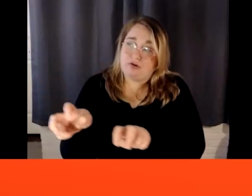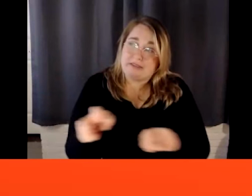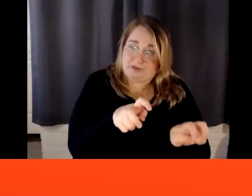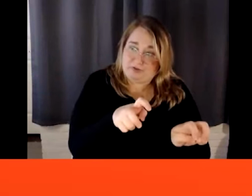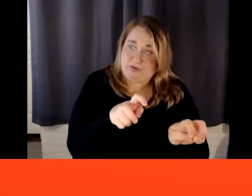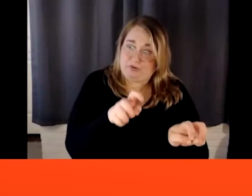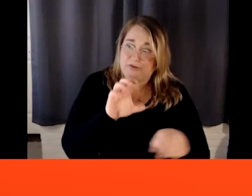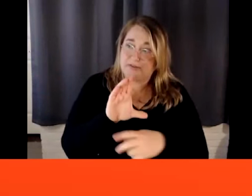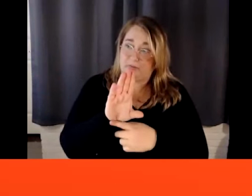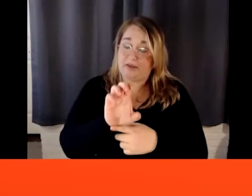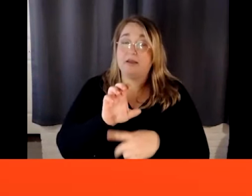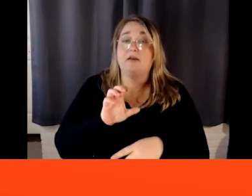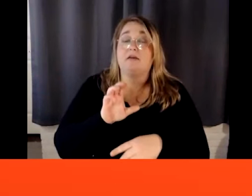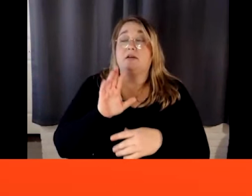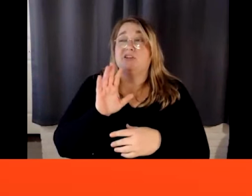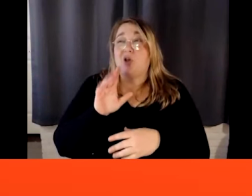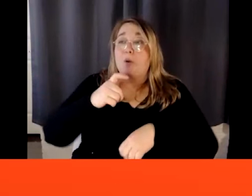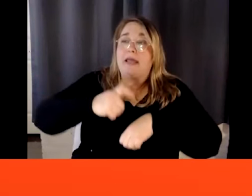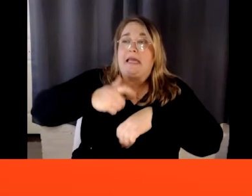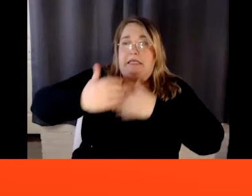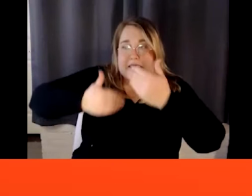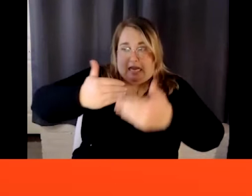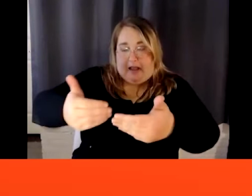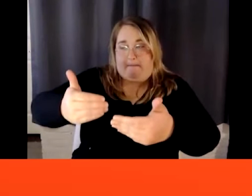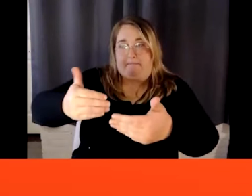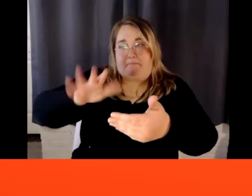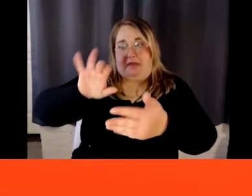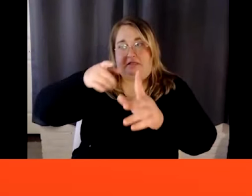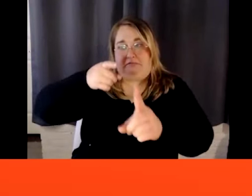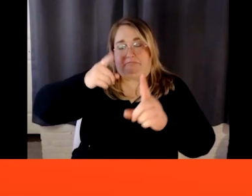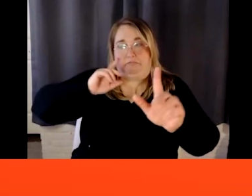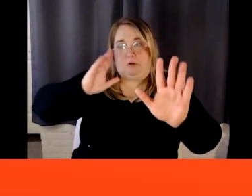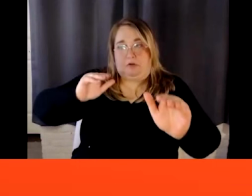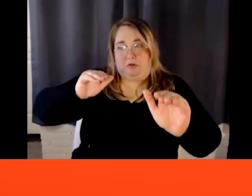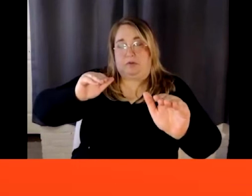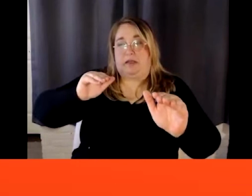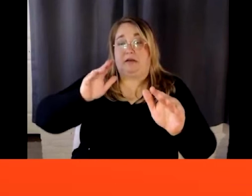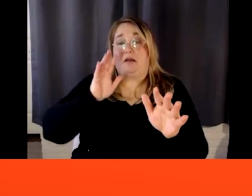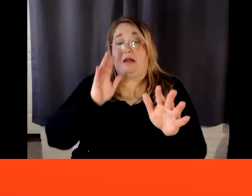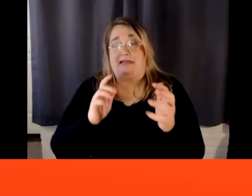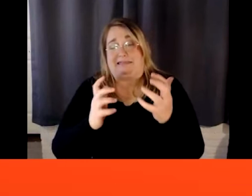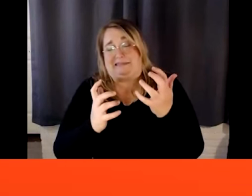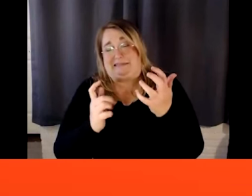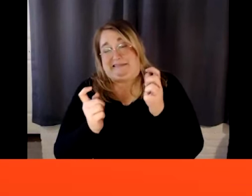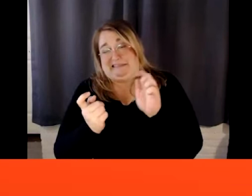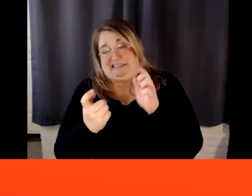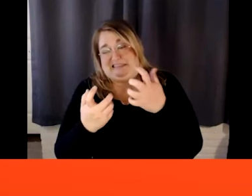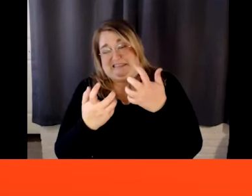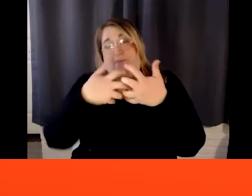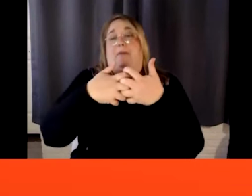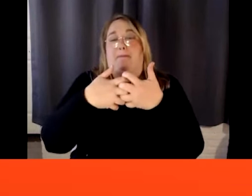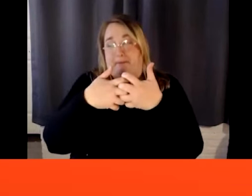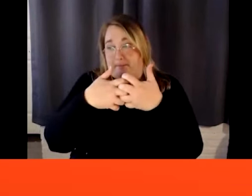and so in time, we hope to do that. Fit that square peg in a round hole, because there are some inherent differences, that's for